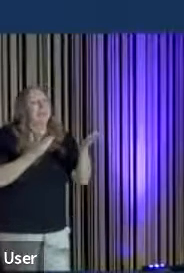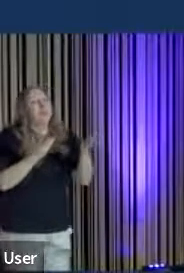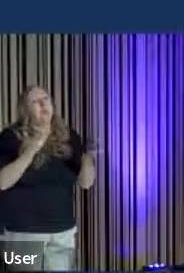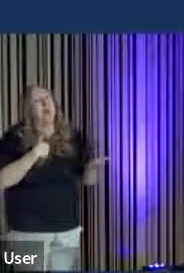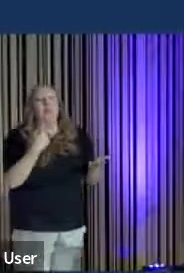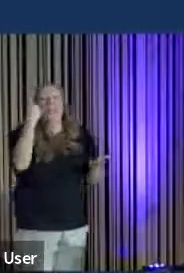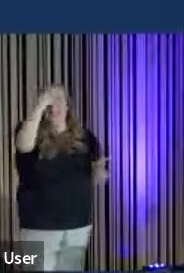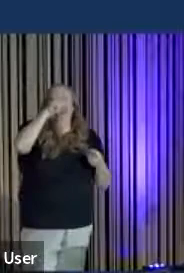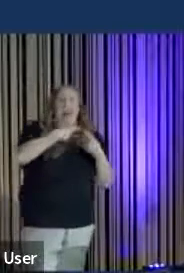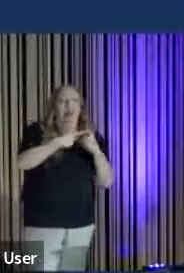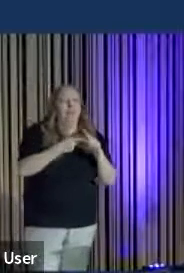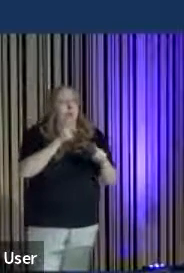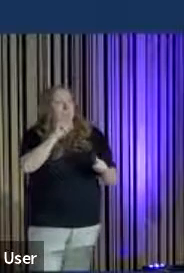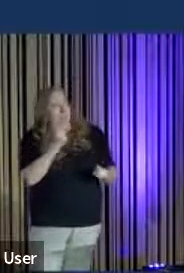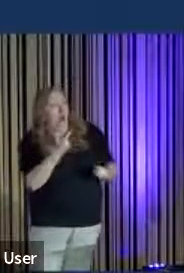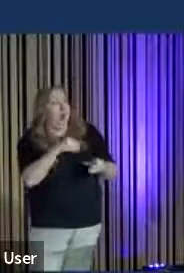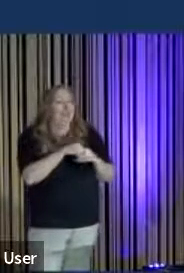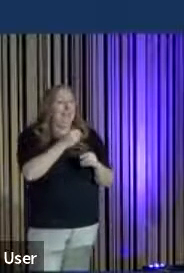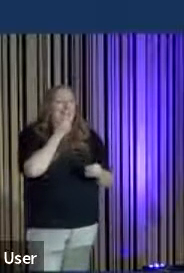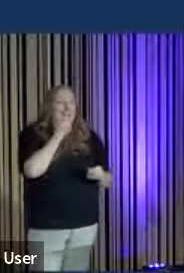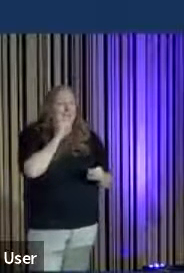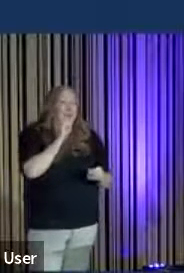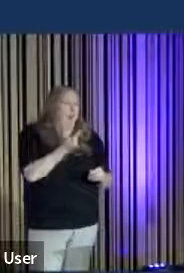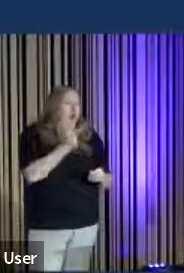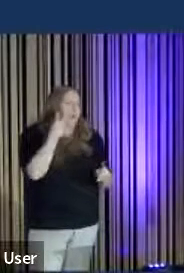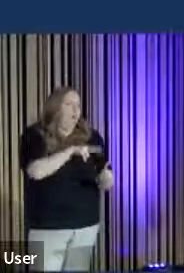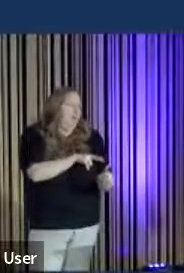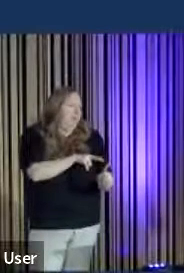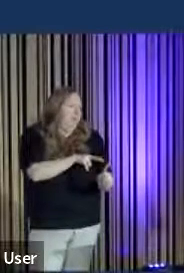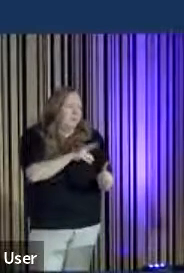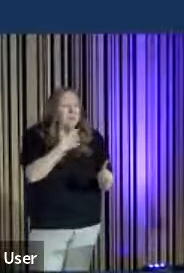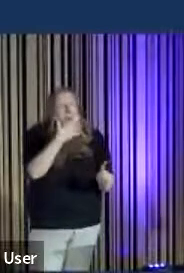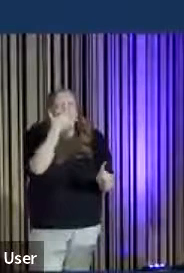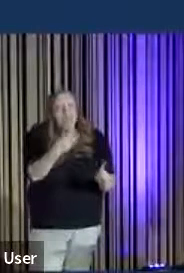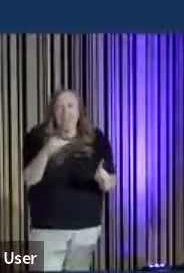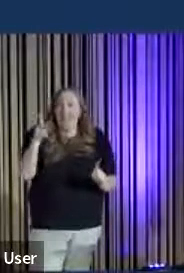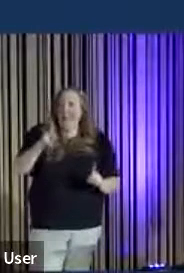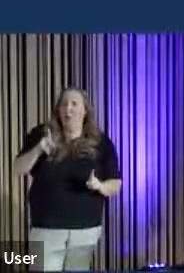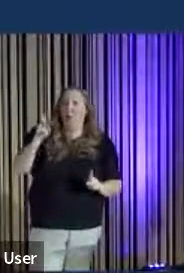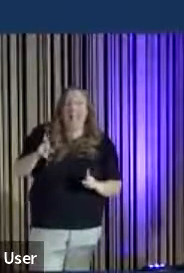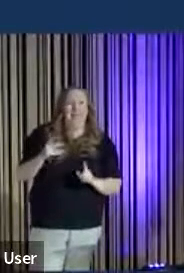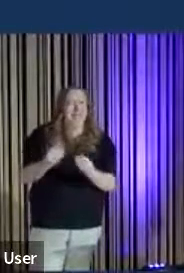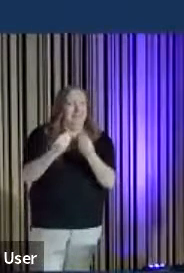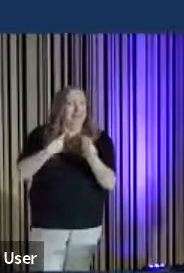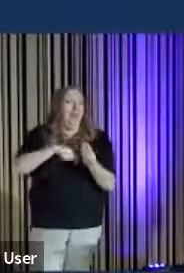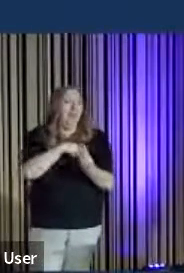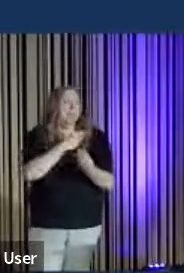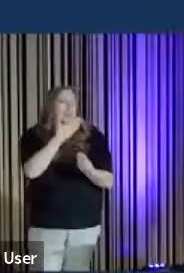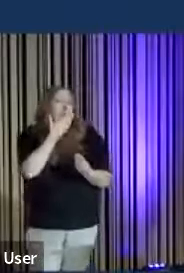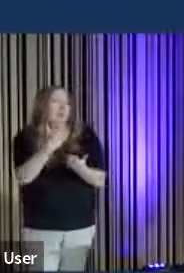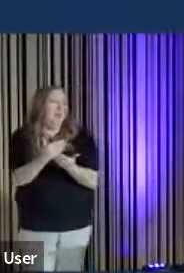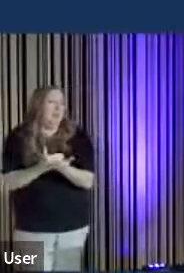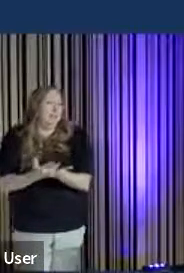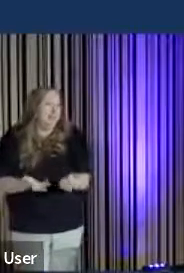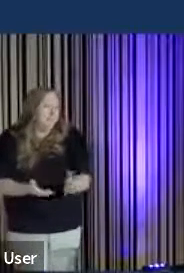neo-Darwinian perspective. So that was an interesting lesson that we also got from this work.